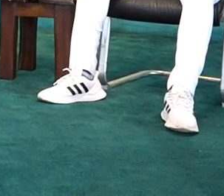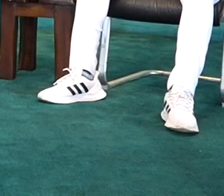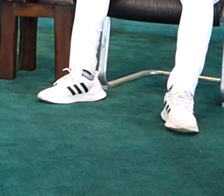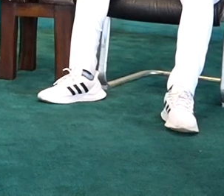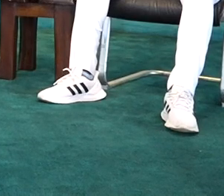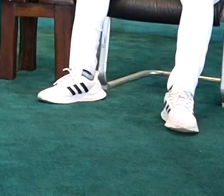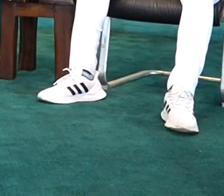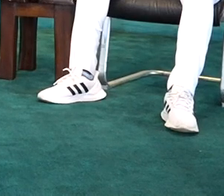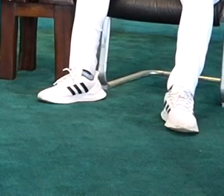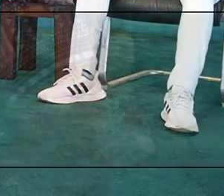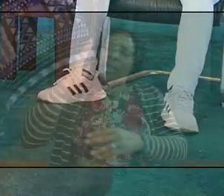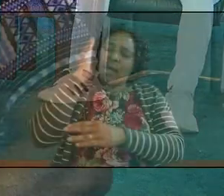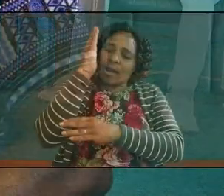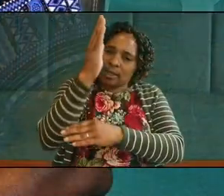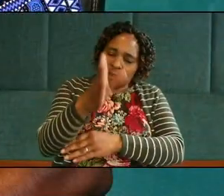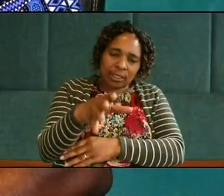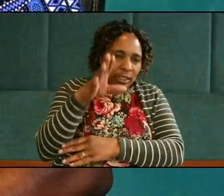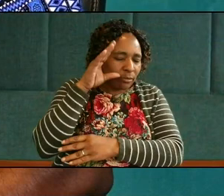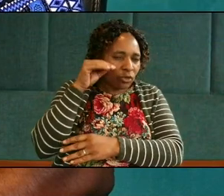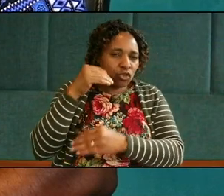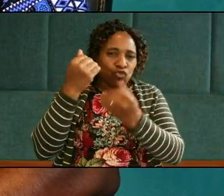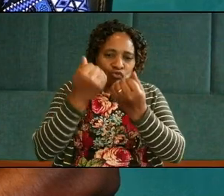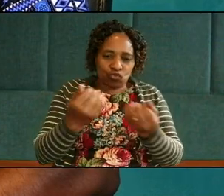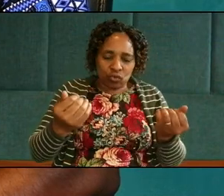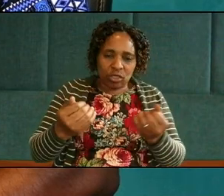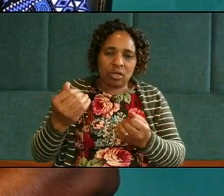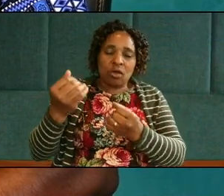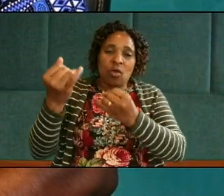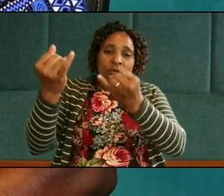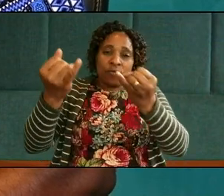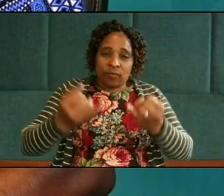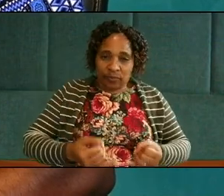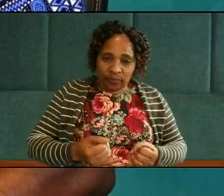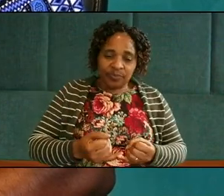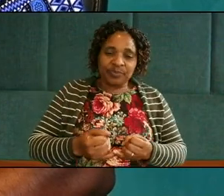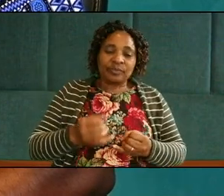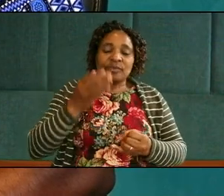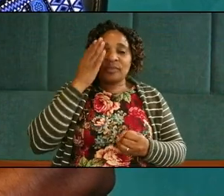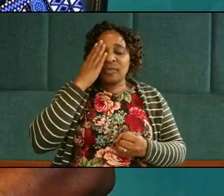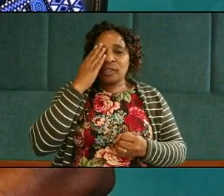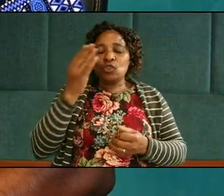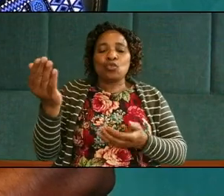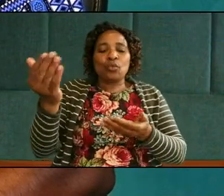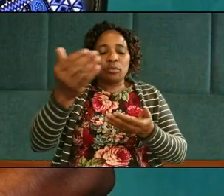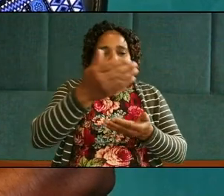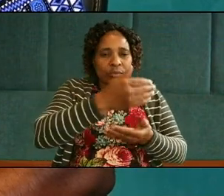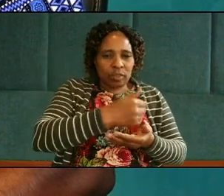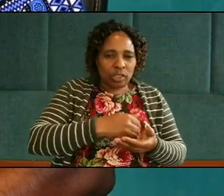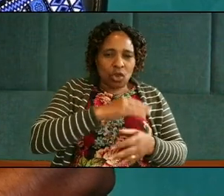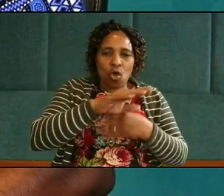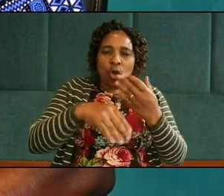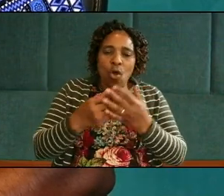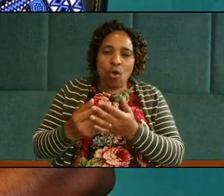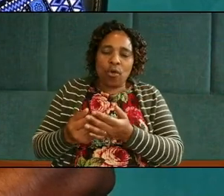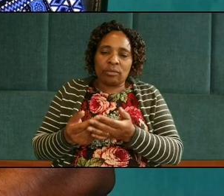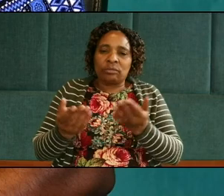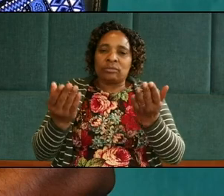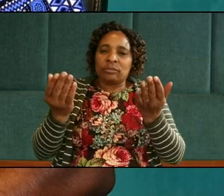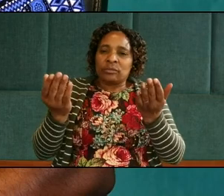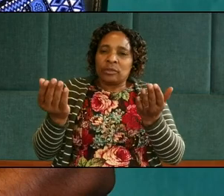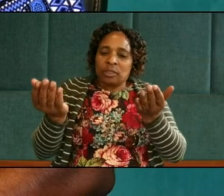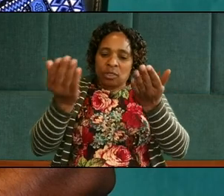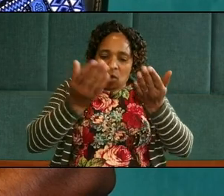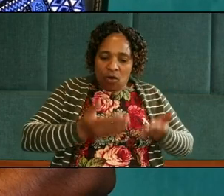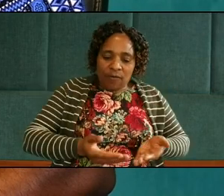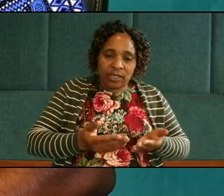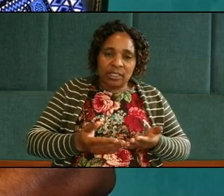Lord directed Moses to invite the children of Israel to bring their offerings. He was to accept gifts